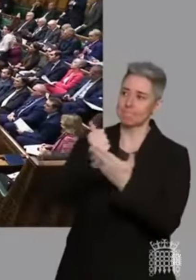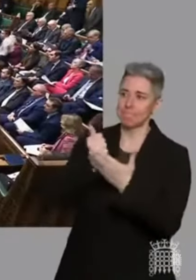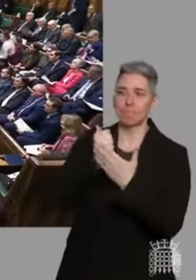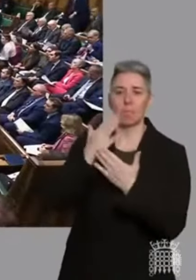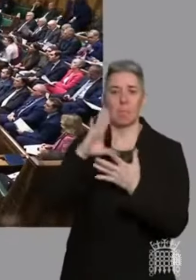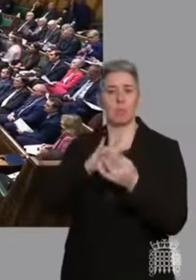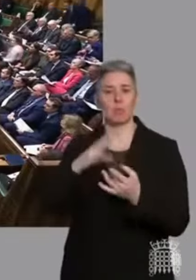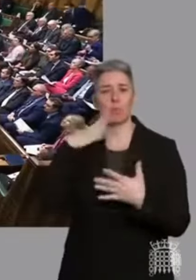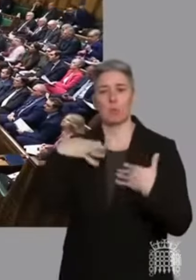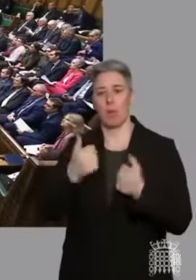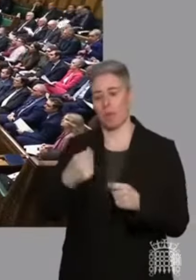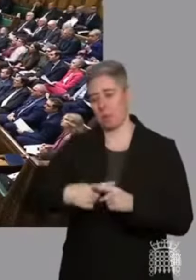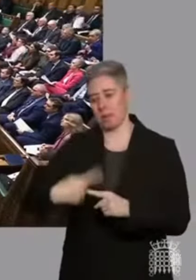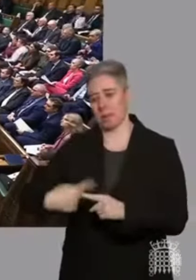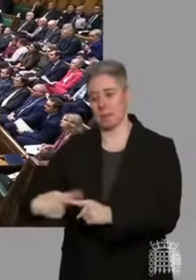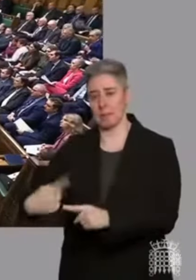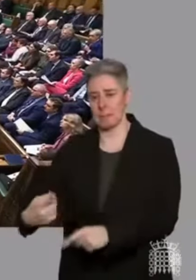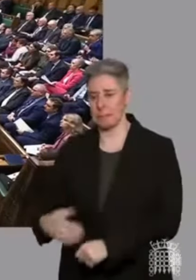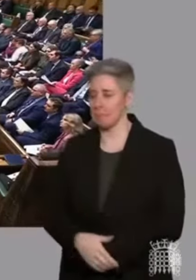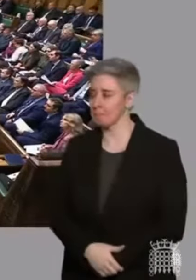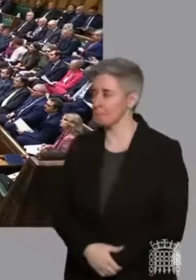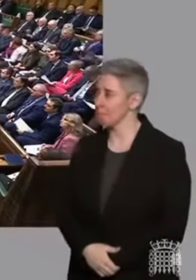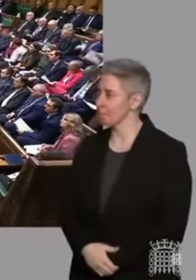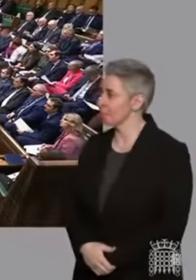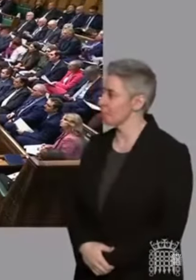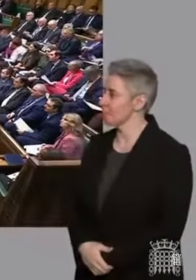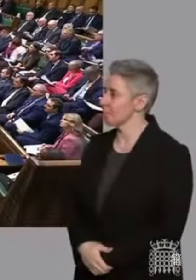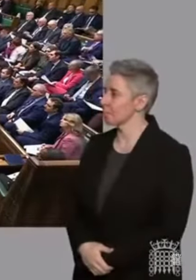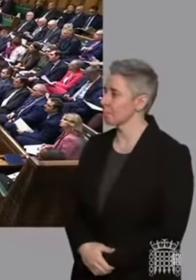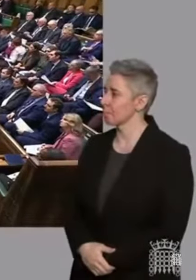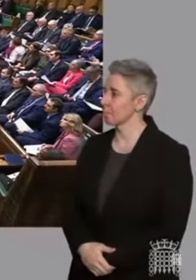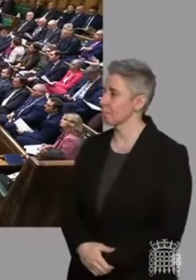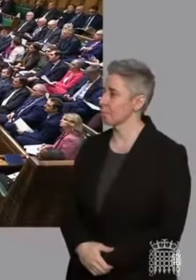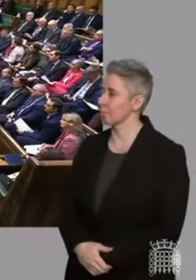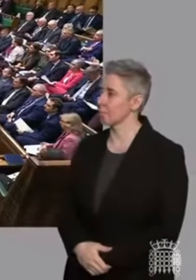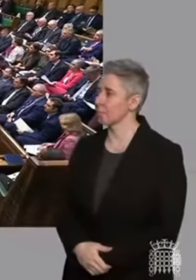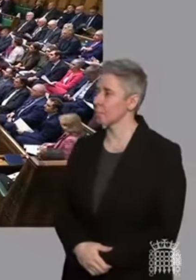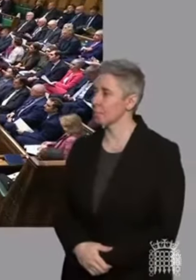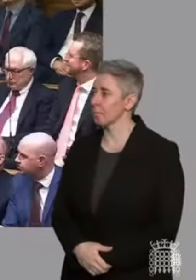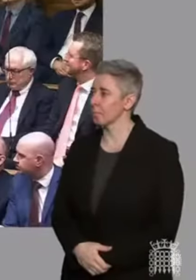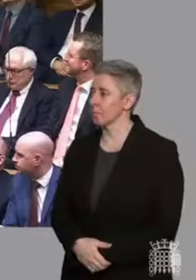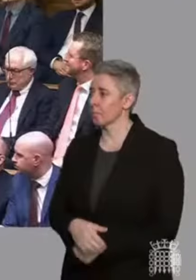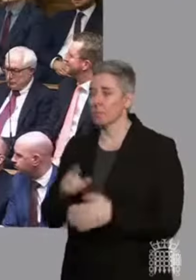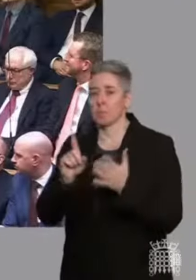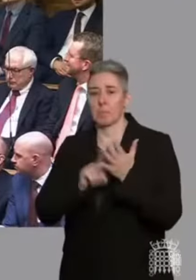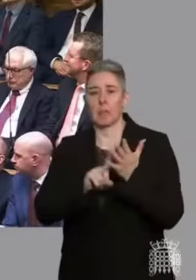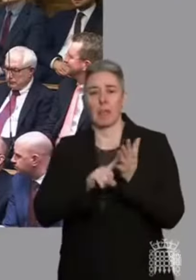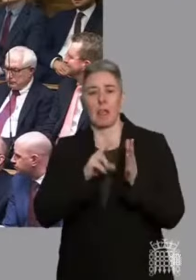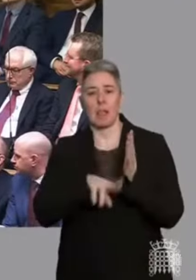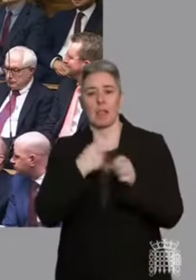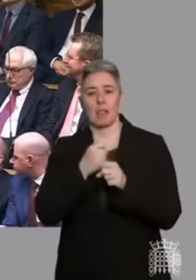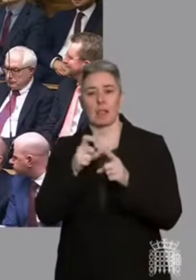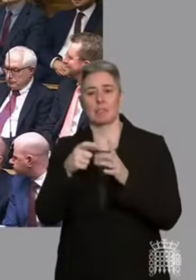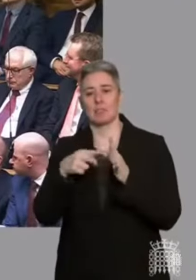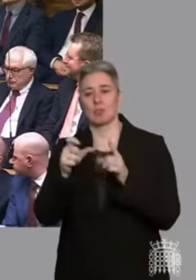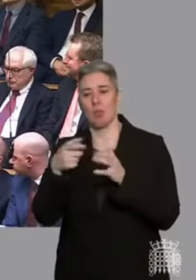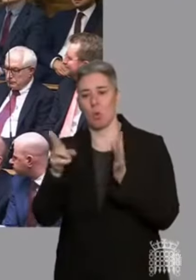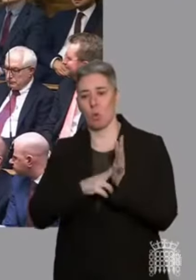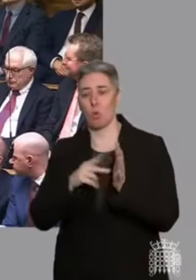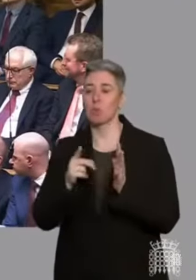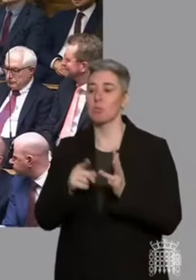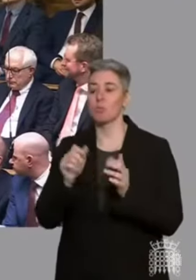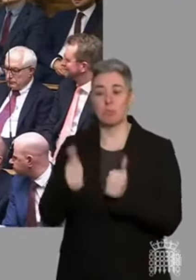Llandudno is a beautiful seaside town, a wonderful place to visit, but businesses are struggling with the rise in shoplifting. In many cases, thieves